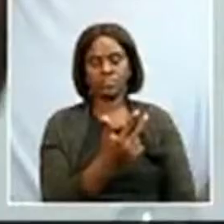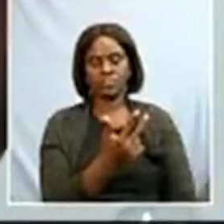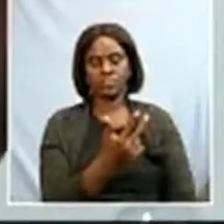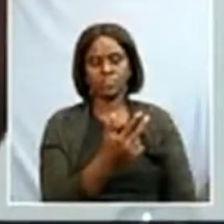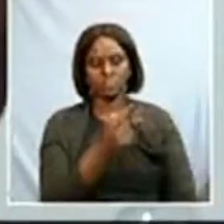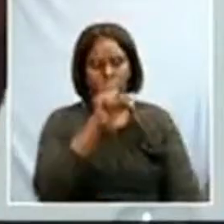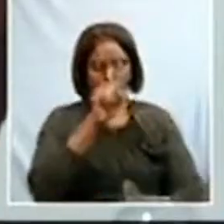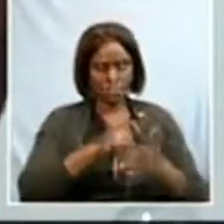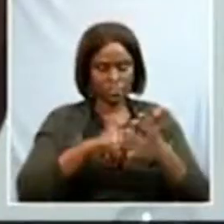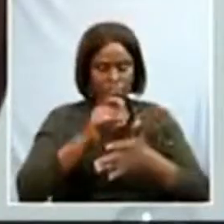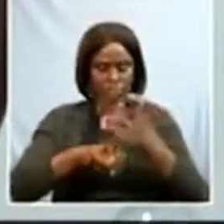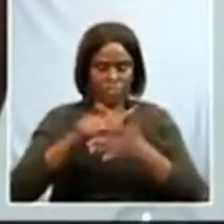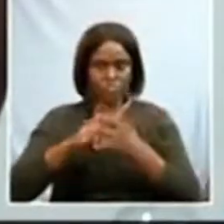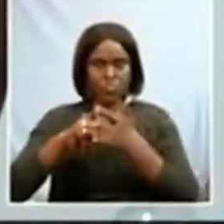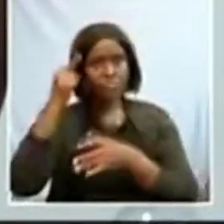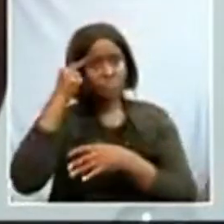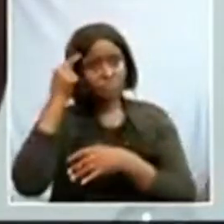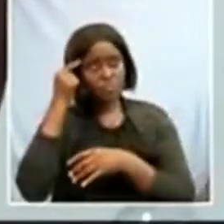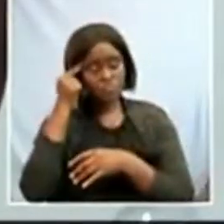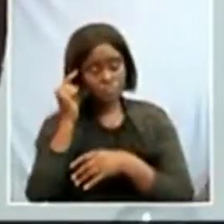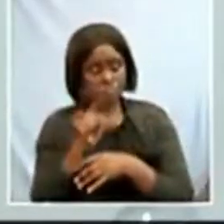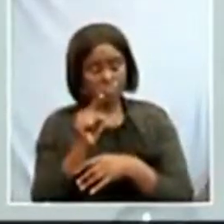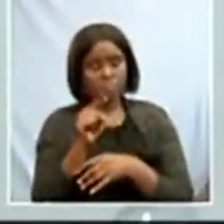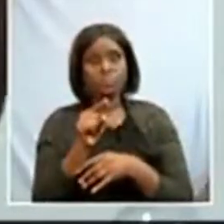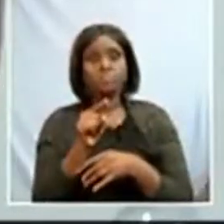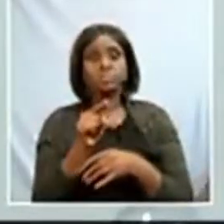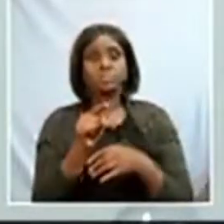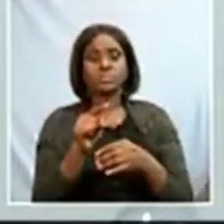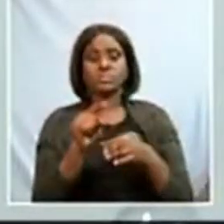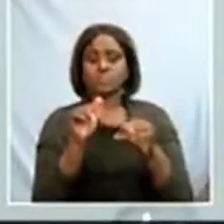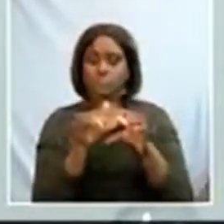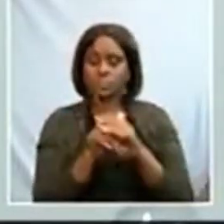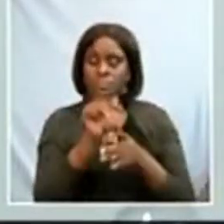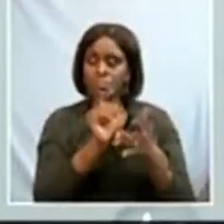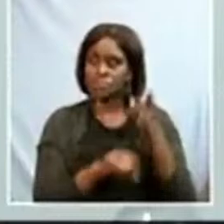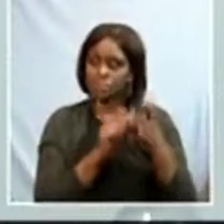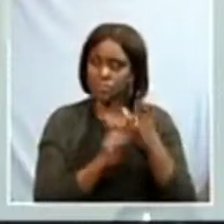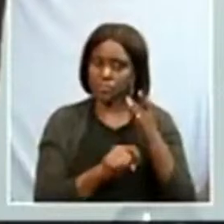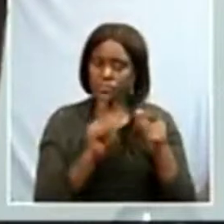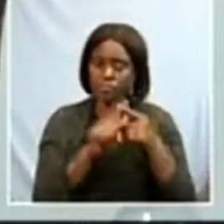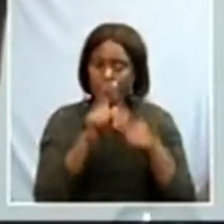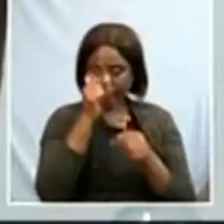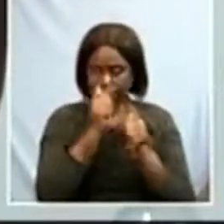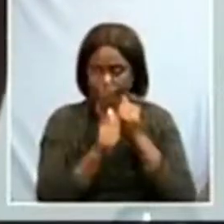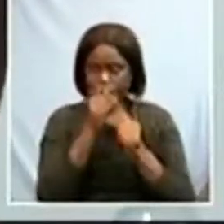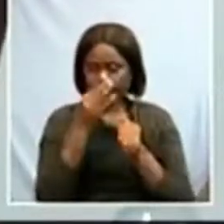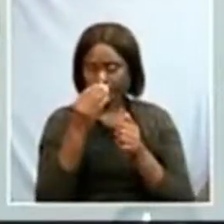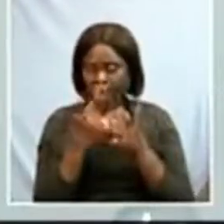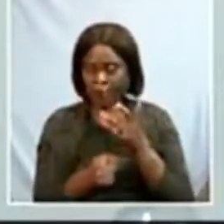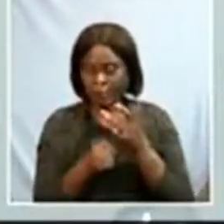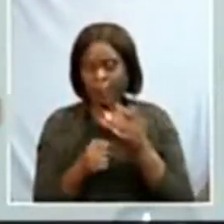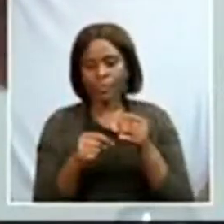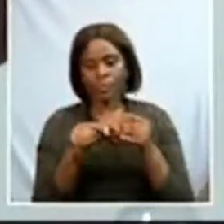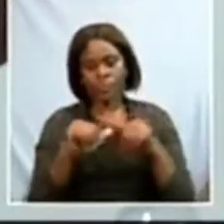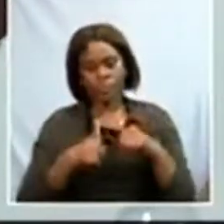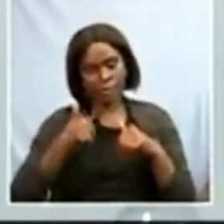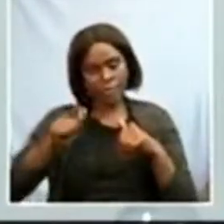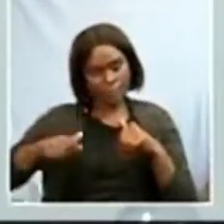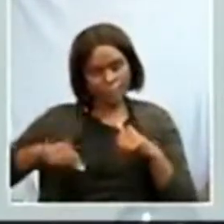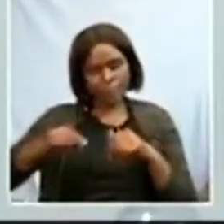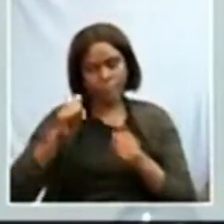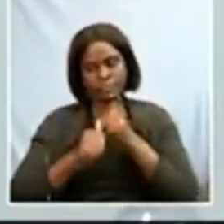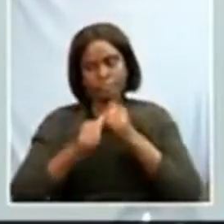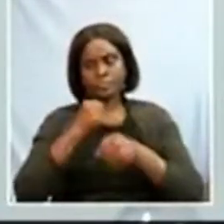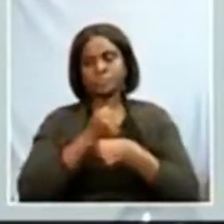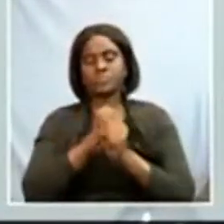and costed government, at optimal price. But because of our delays that are